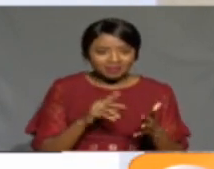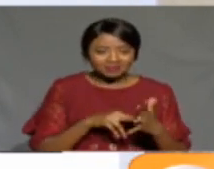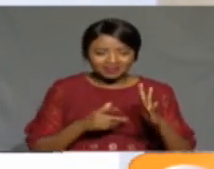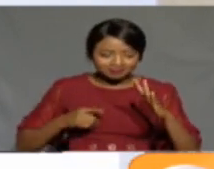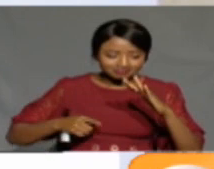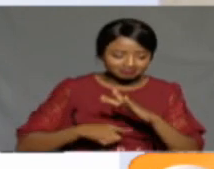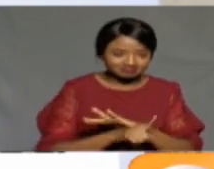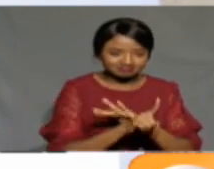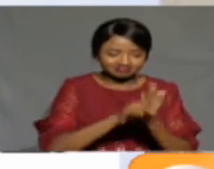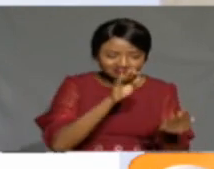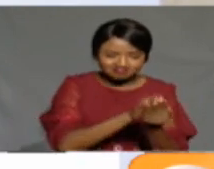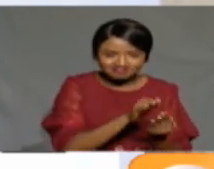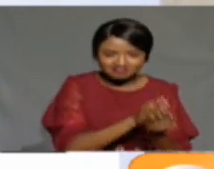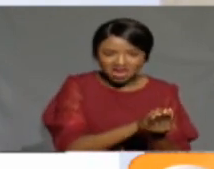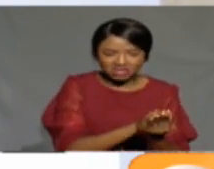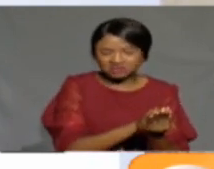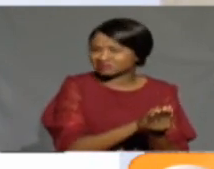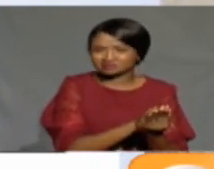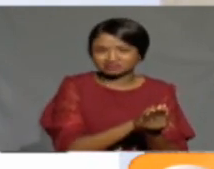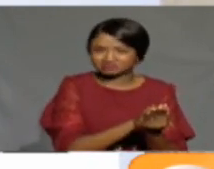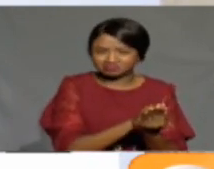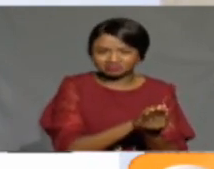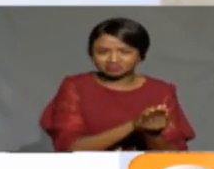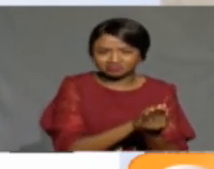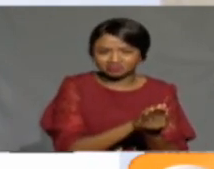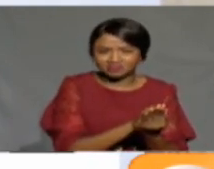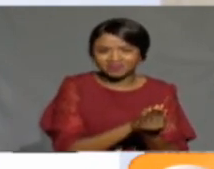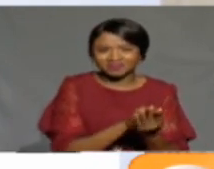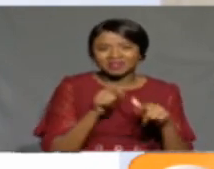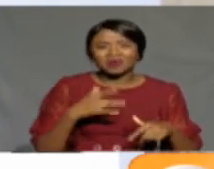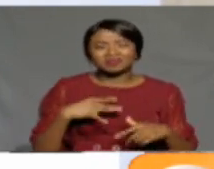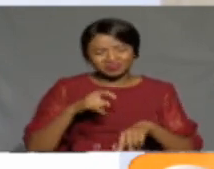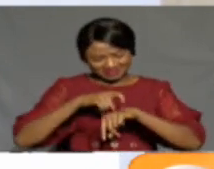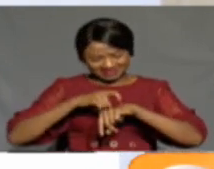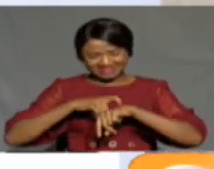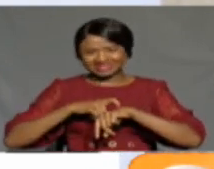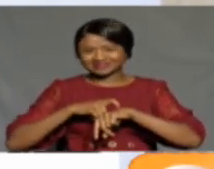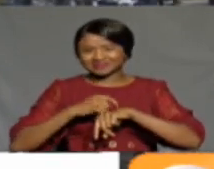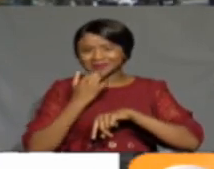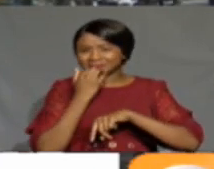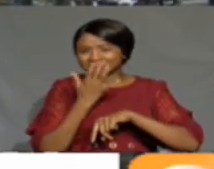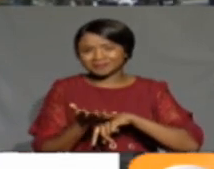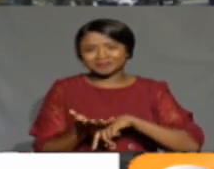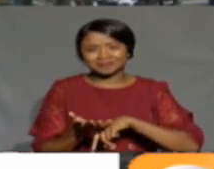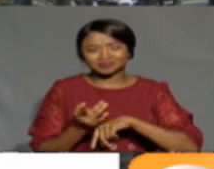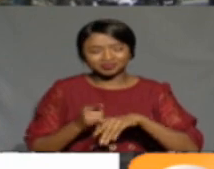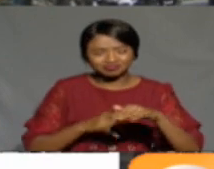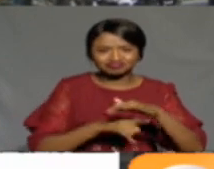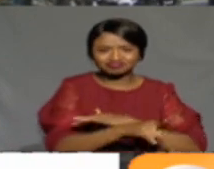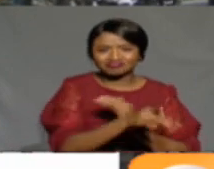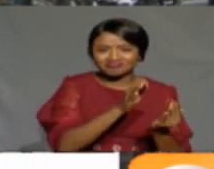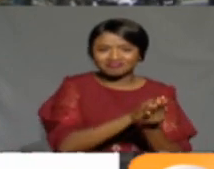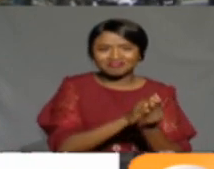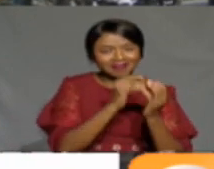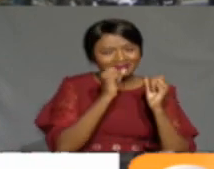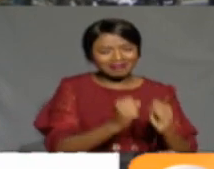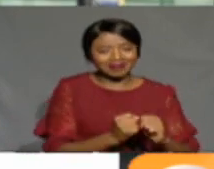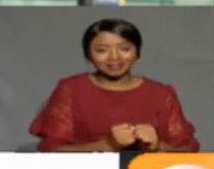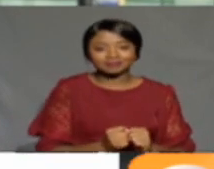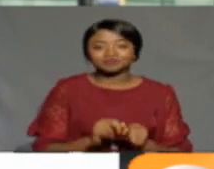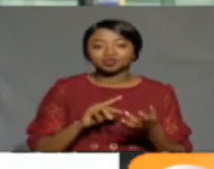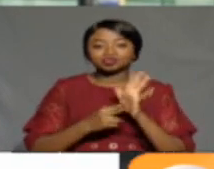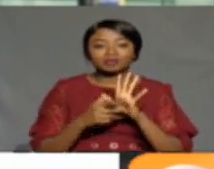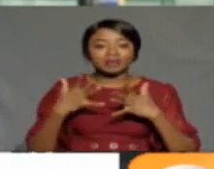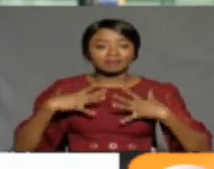you go. It is actually something you do. And people no longer have the time to actually go to the bank. The product allows HF customers to